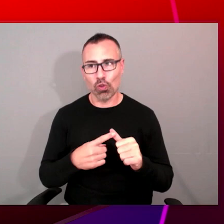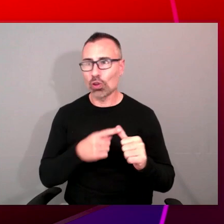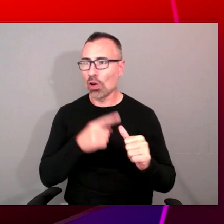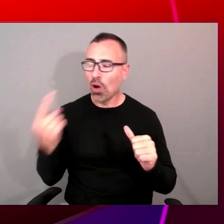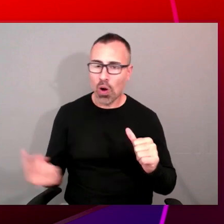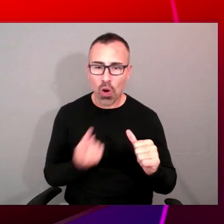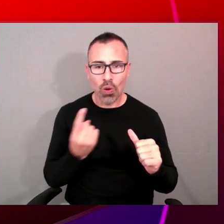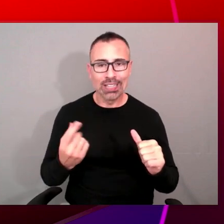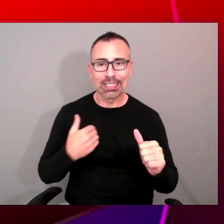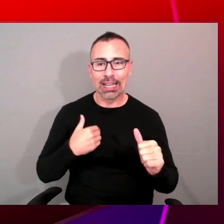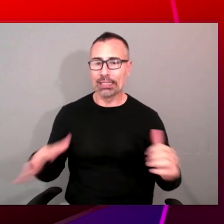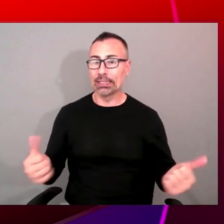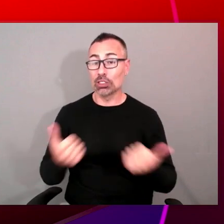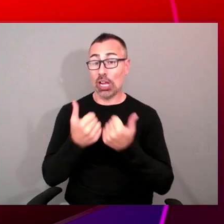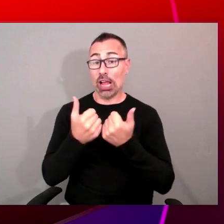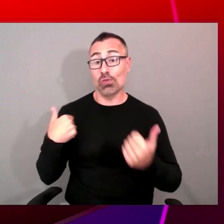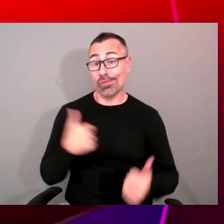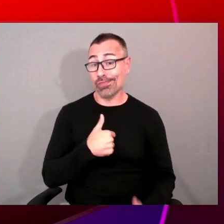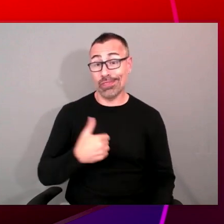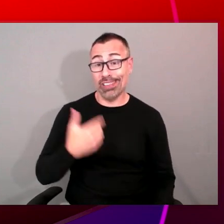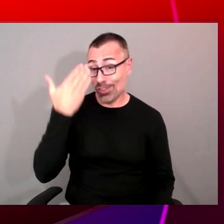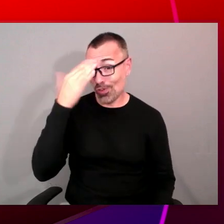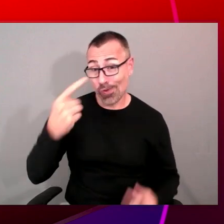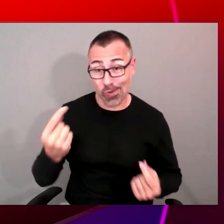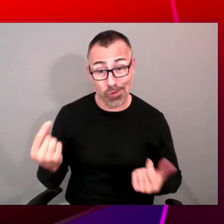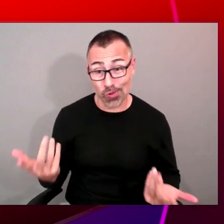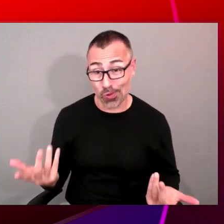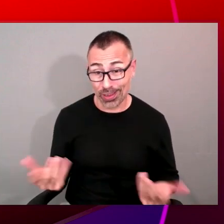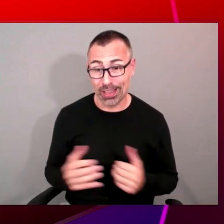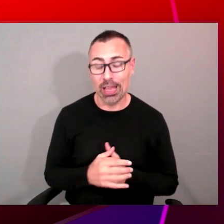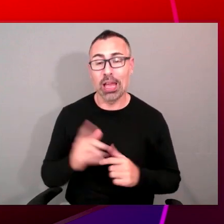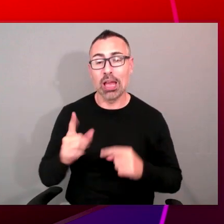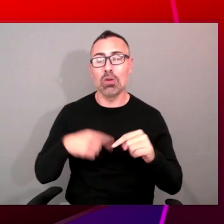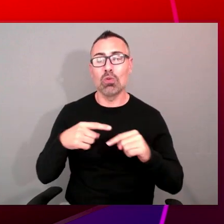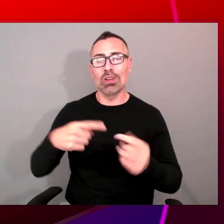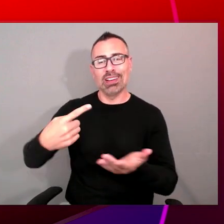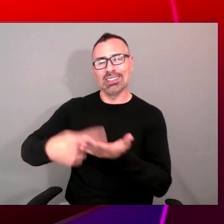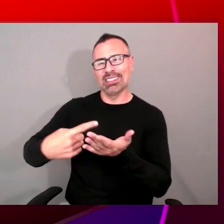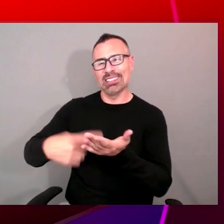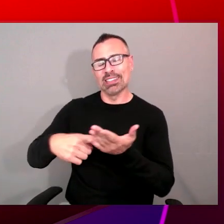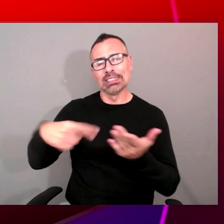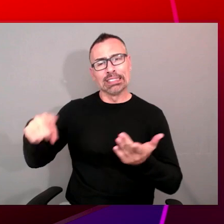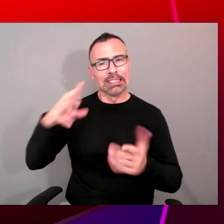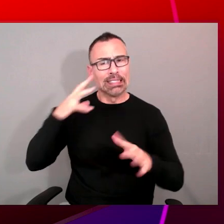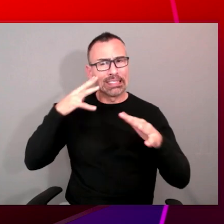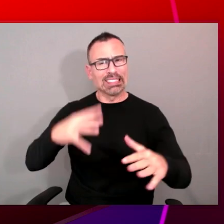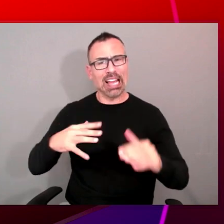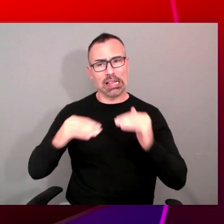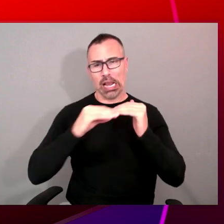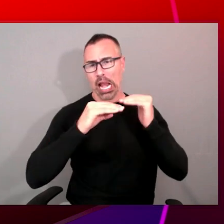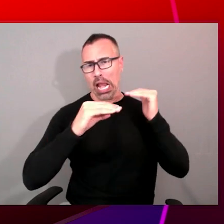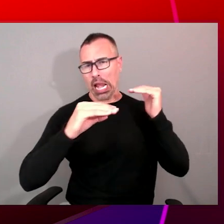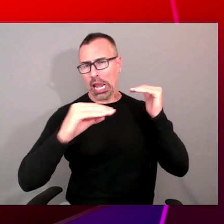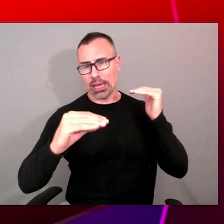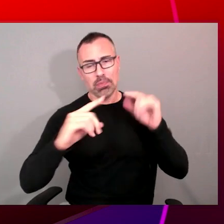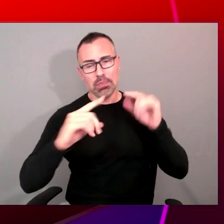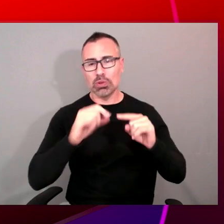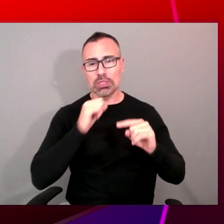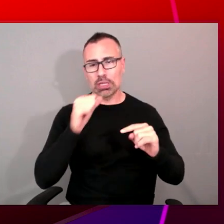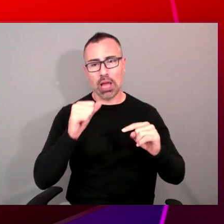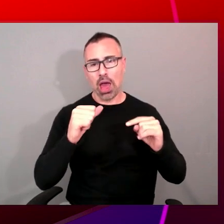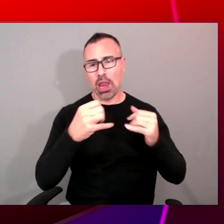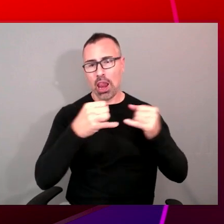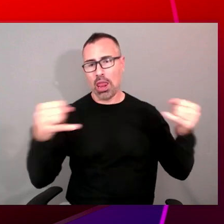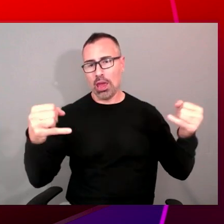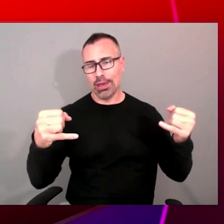challenge, which is we didn't know what we were doing at all. And when I talk about it, it sounds linear. When we were doing it, it wasn't linear. We'd look at each other and